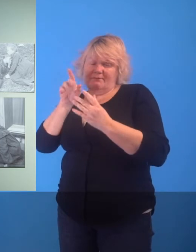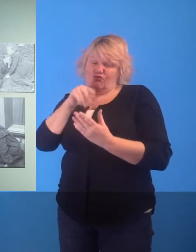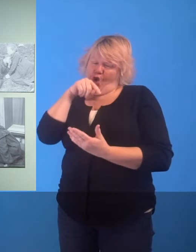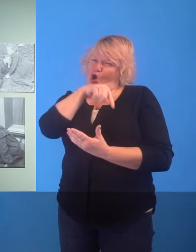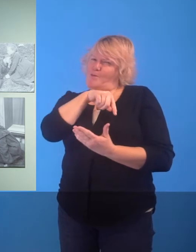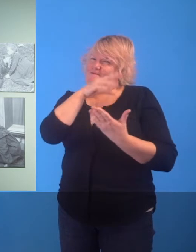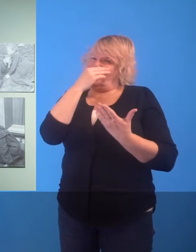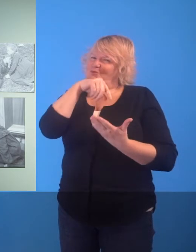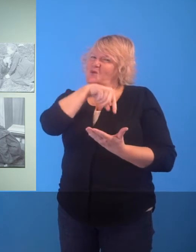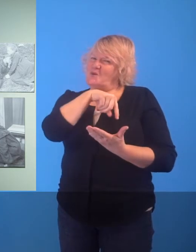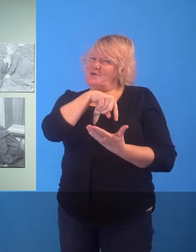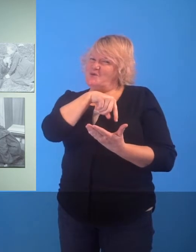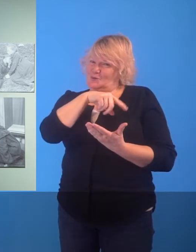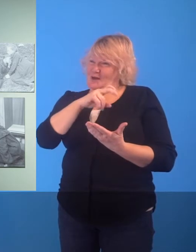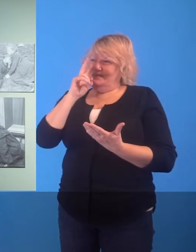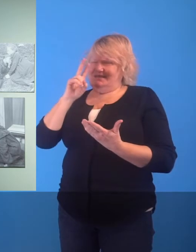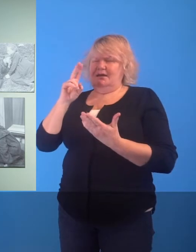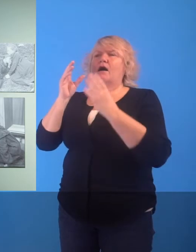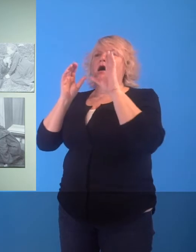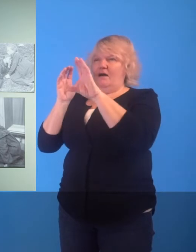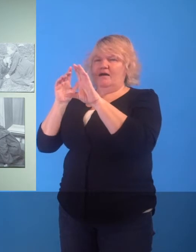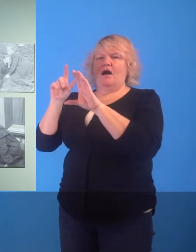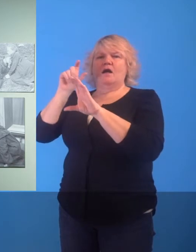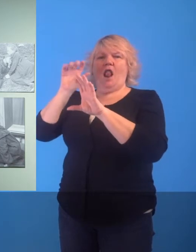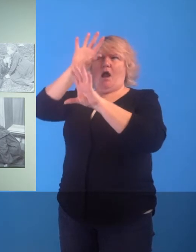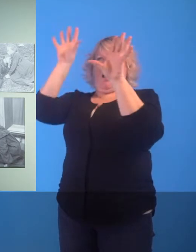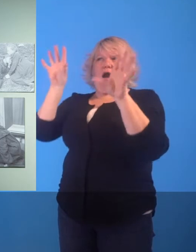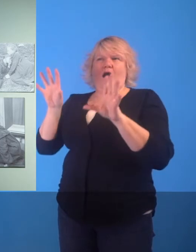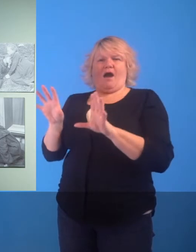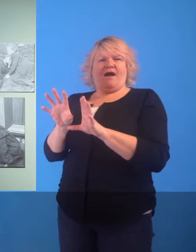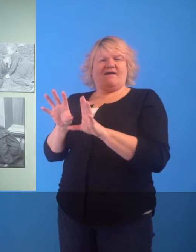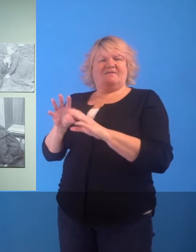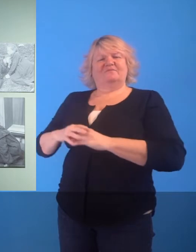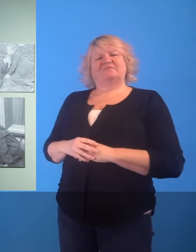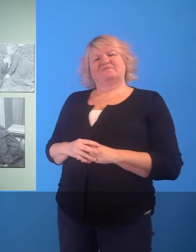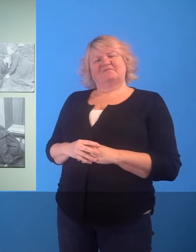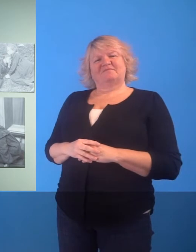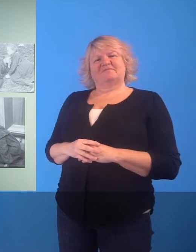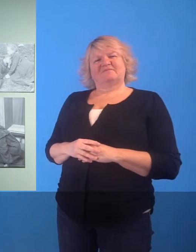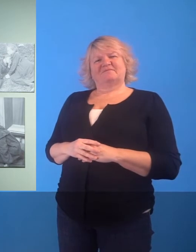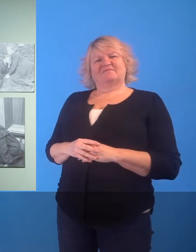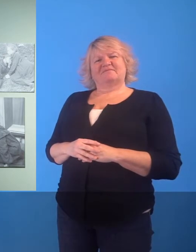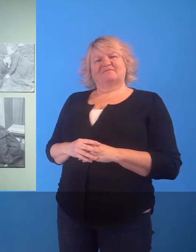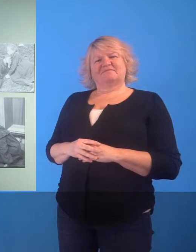even directly from photos, posed in front of a colourful background.